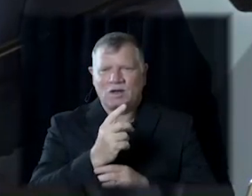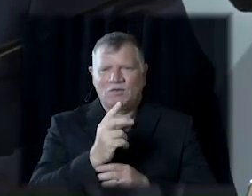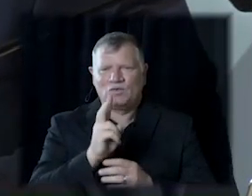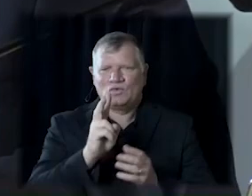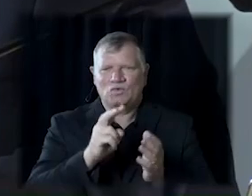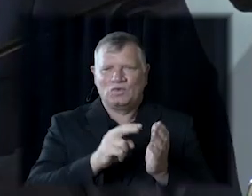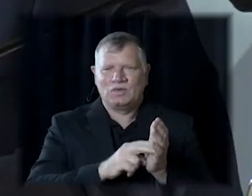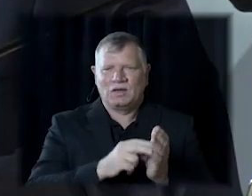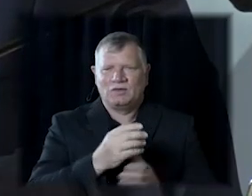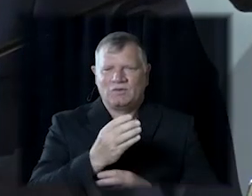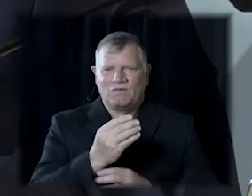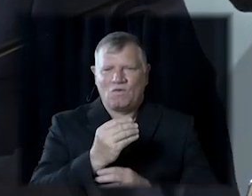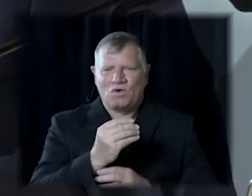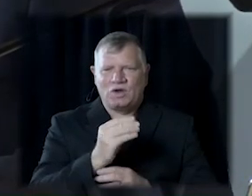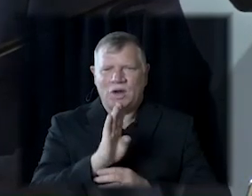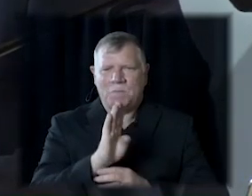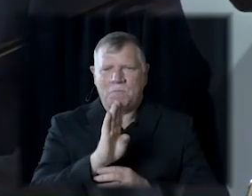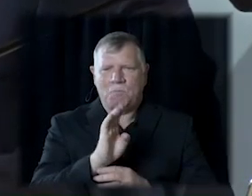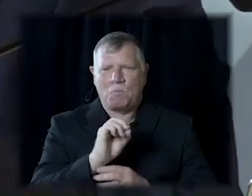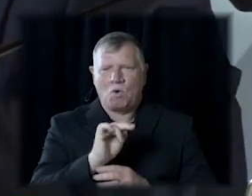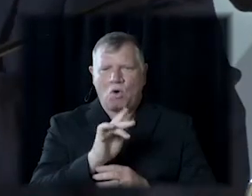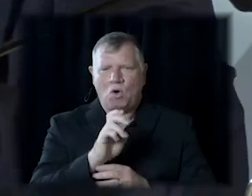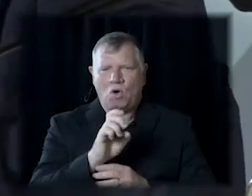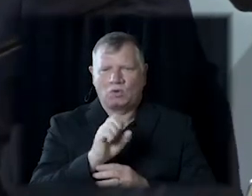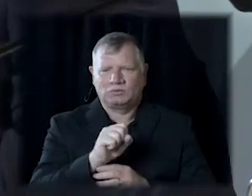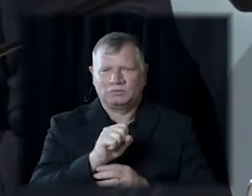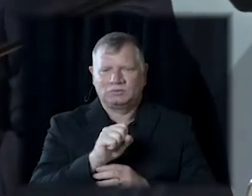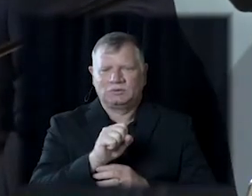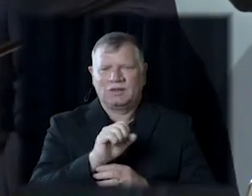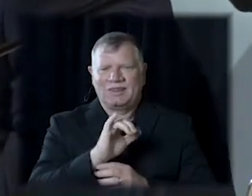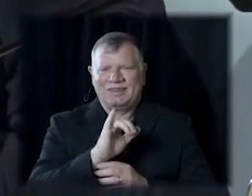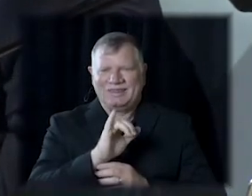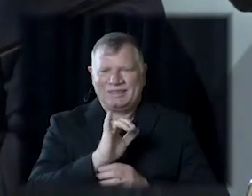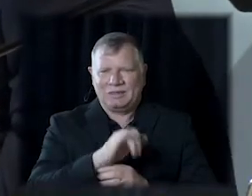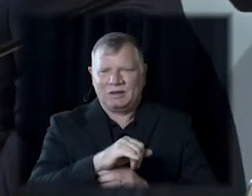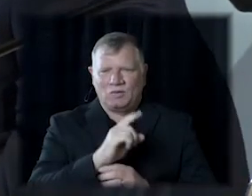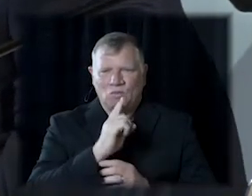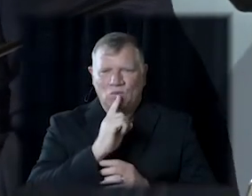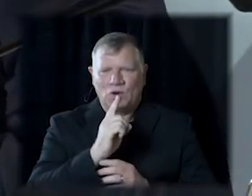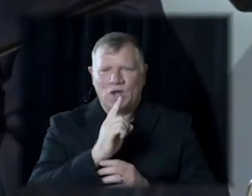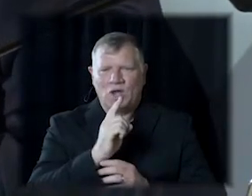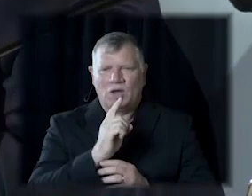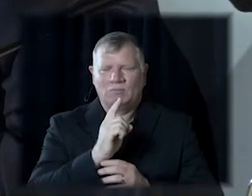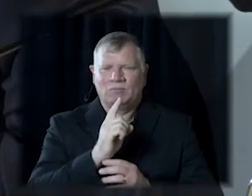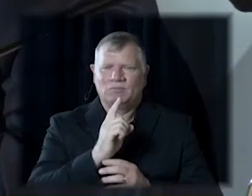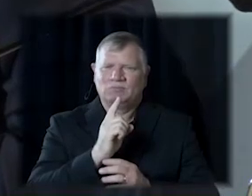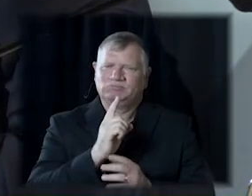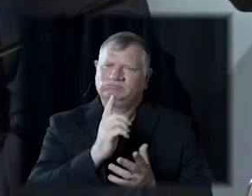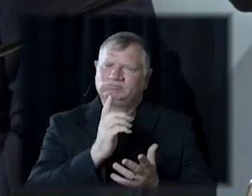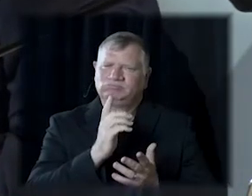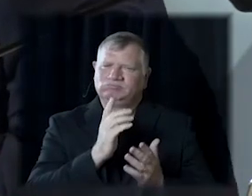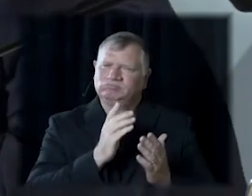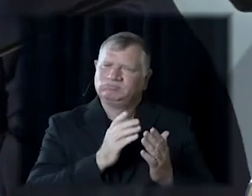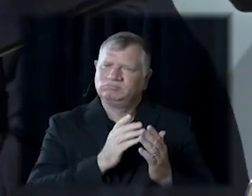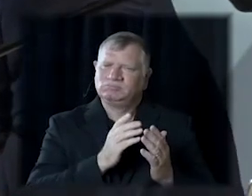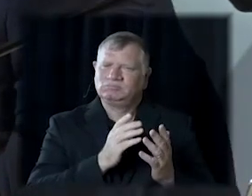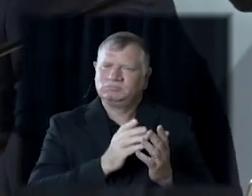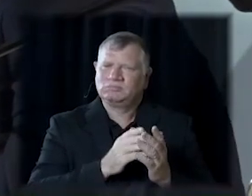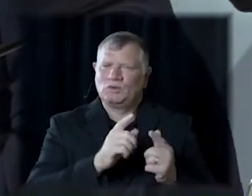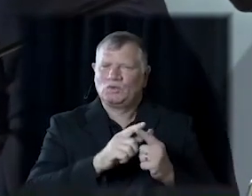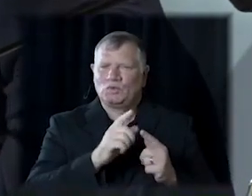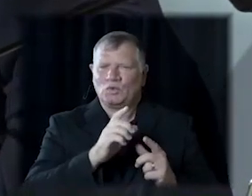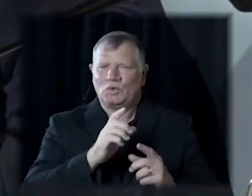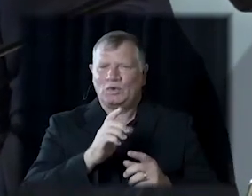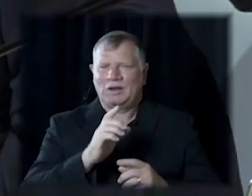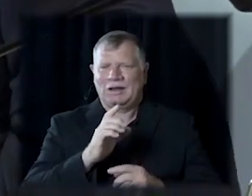2012-2014 bonds, which were objected to by both the committee and the special Unsecured Creditors